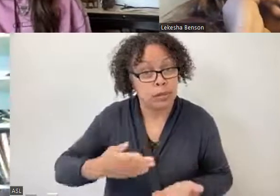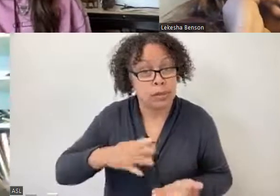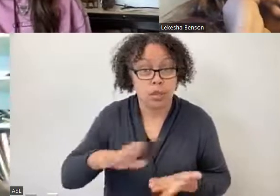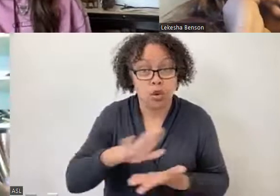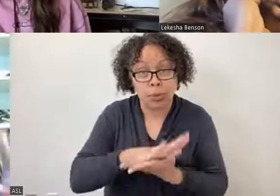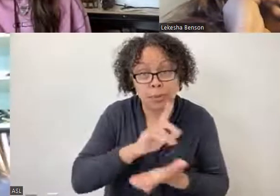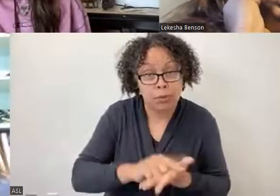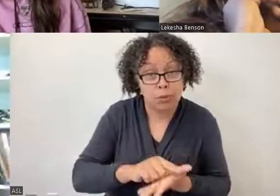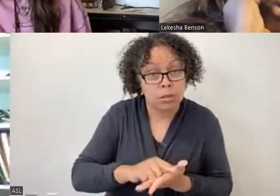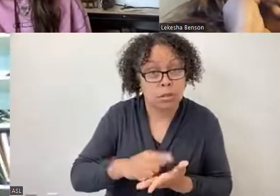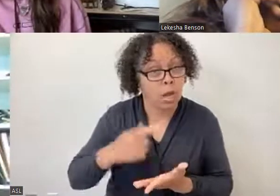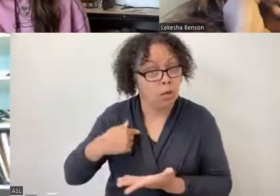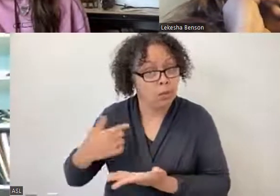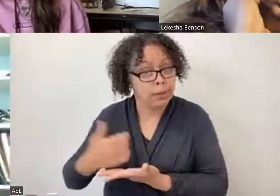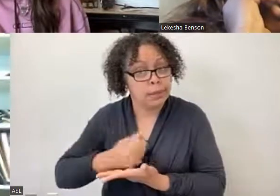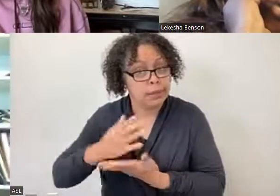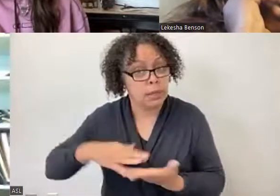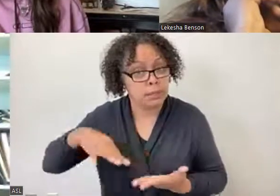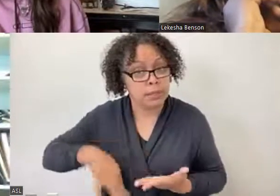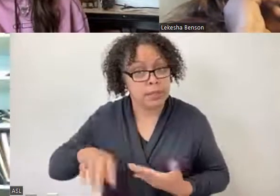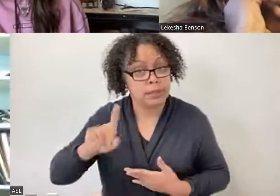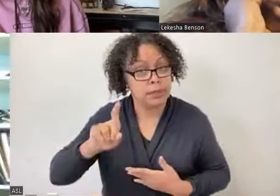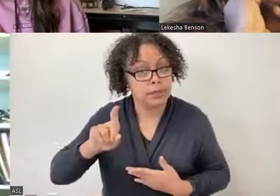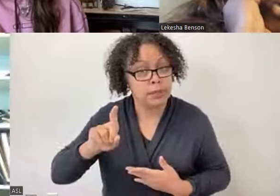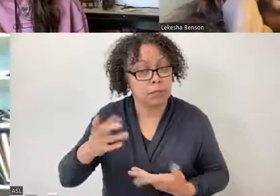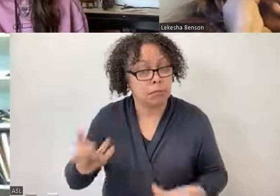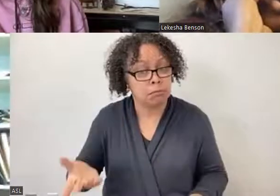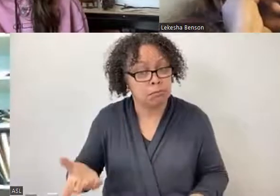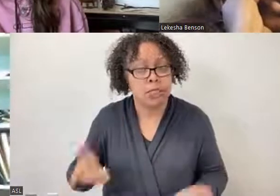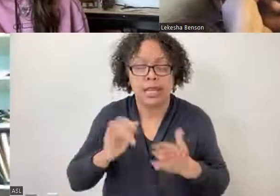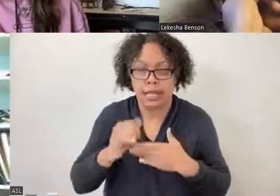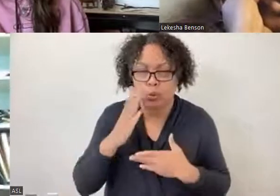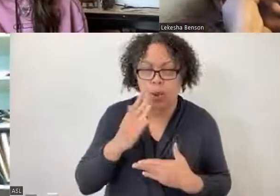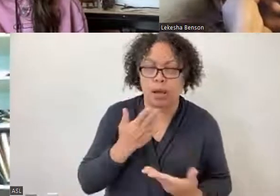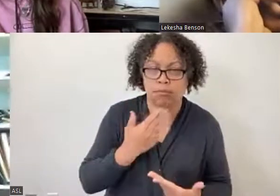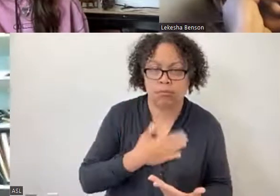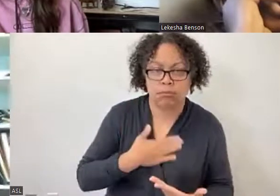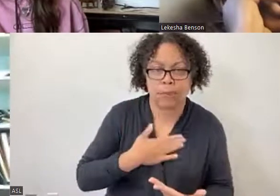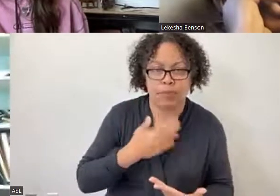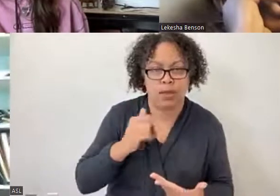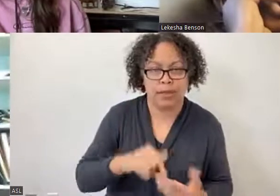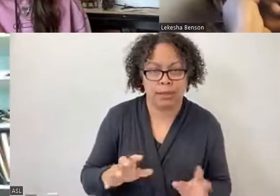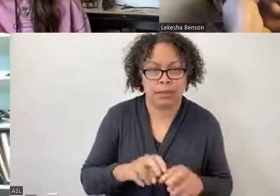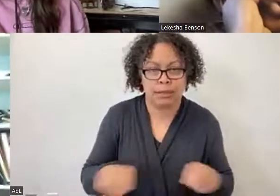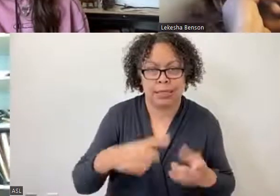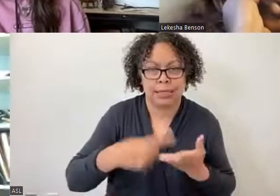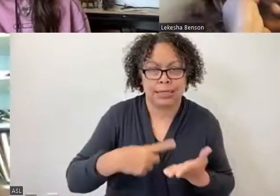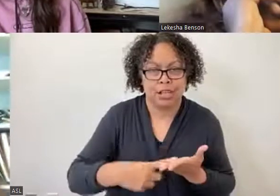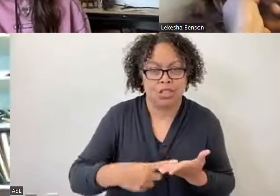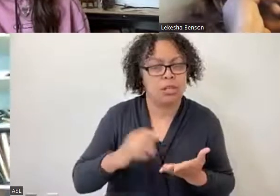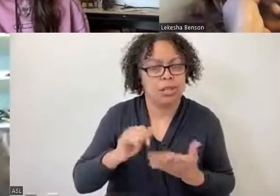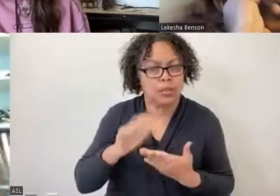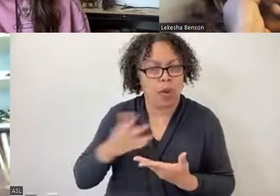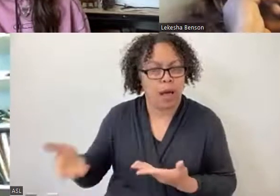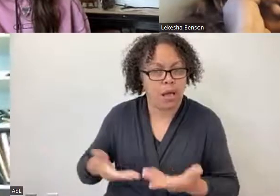you've written? That's why I appreciate this panel, and that's why I invited members of the community to share, because